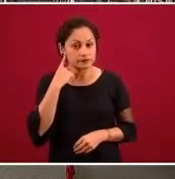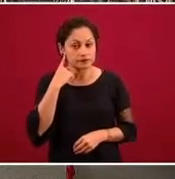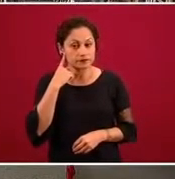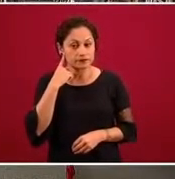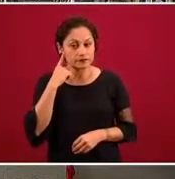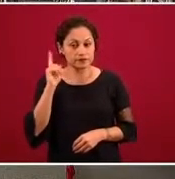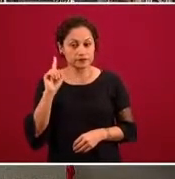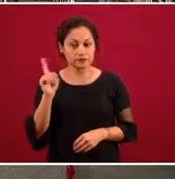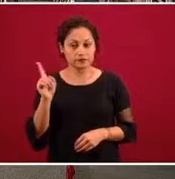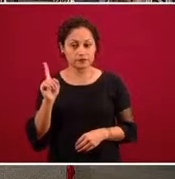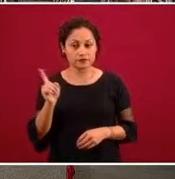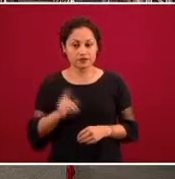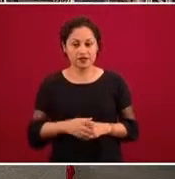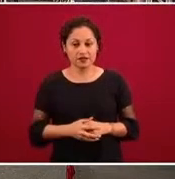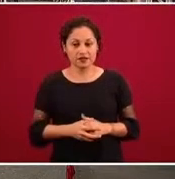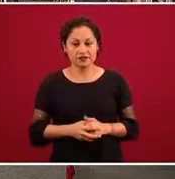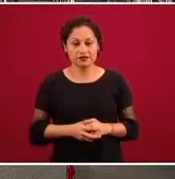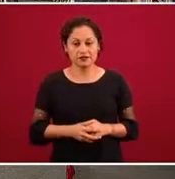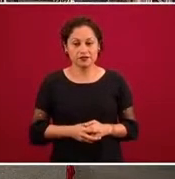Good evening.